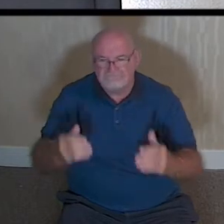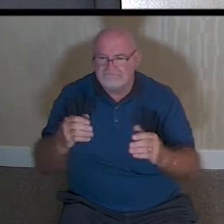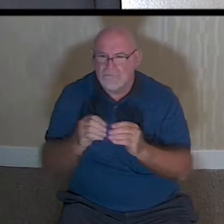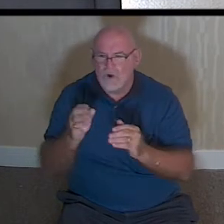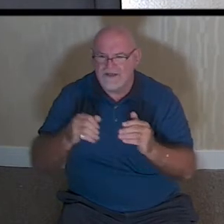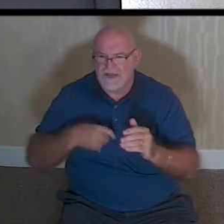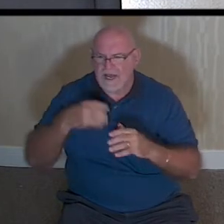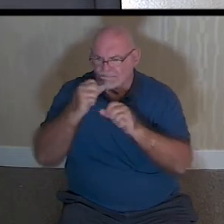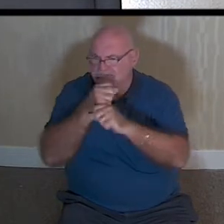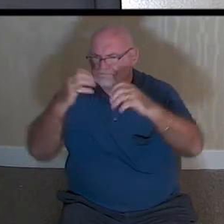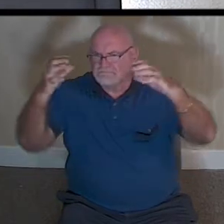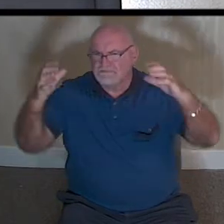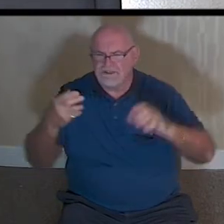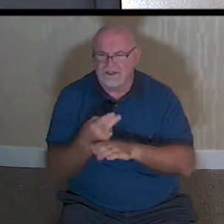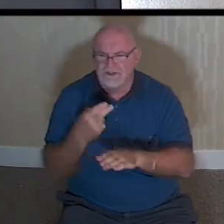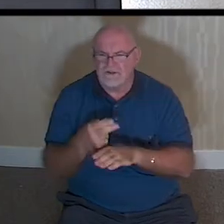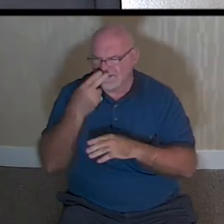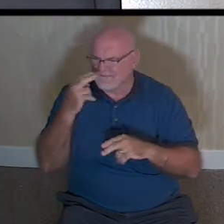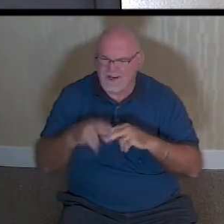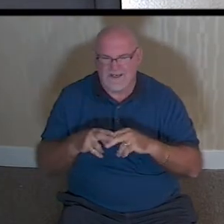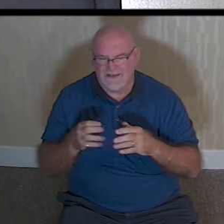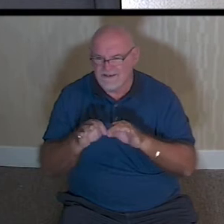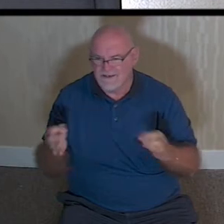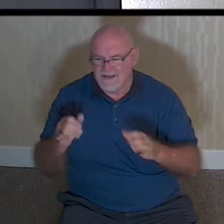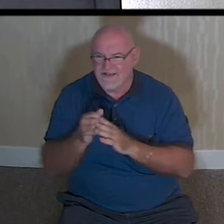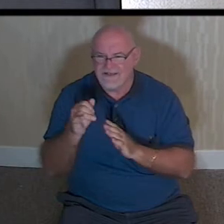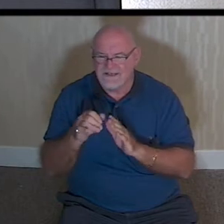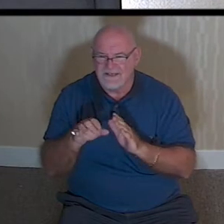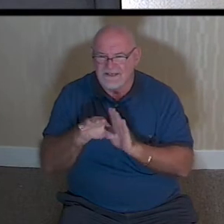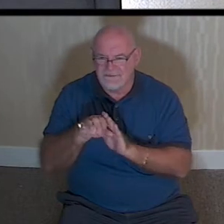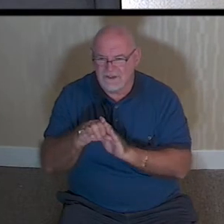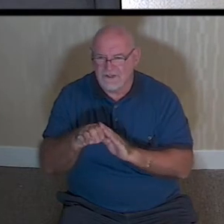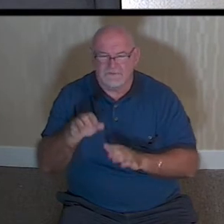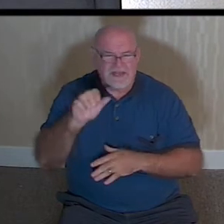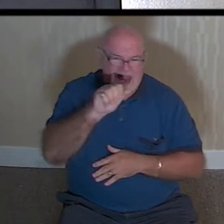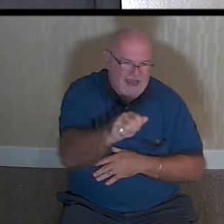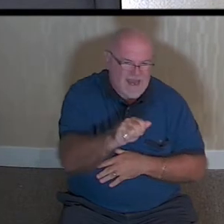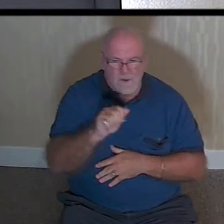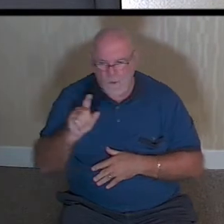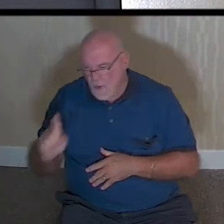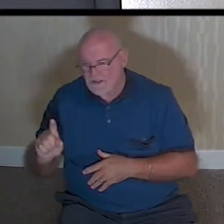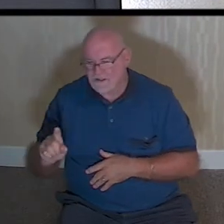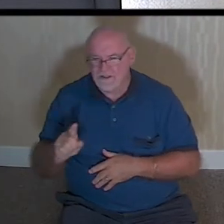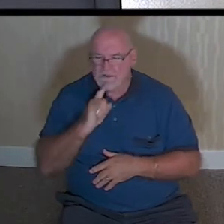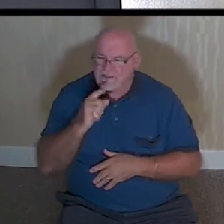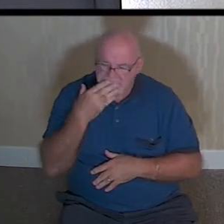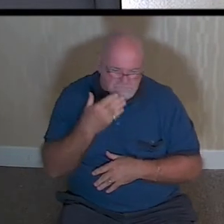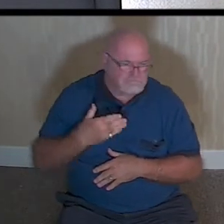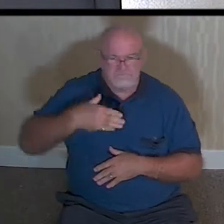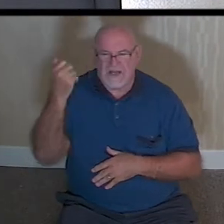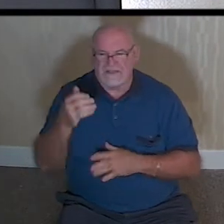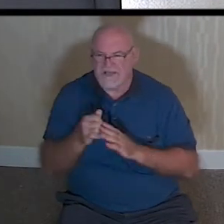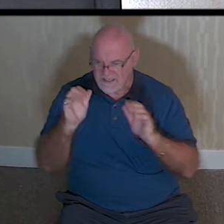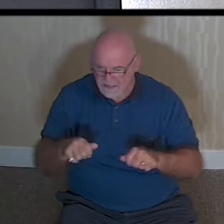conceived. She used a funny phrase. She said, this video is going to be A1. It's going to be the best that